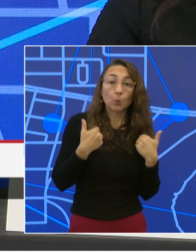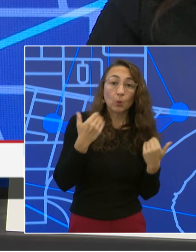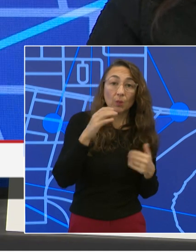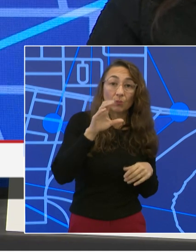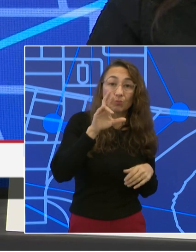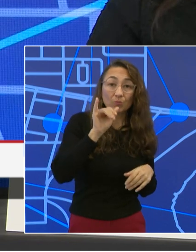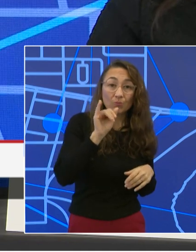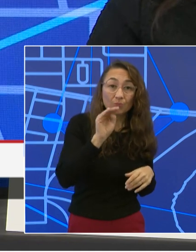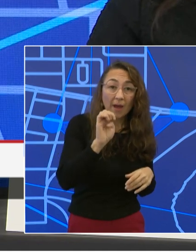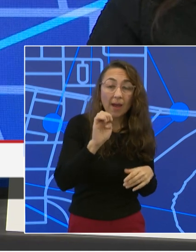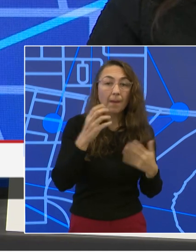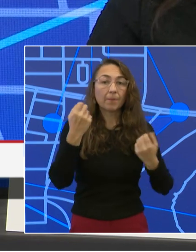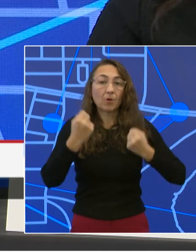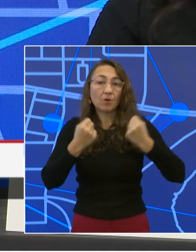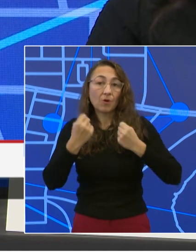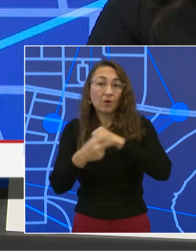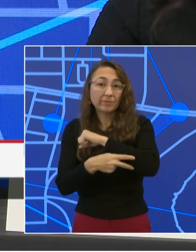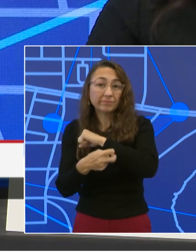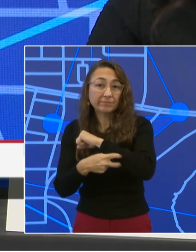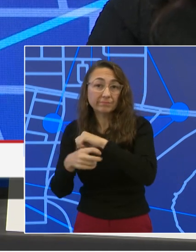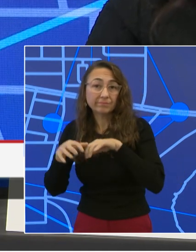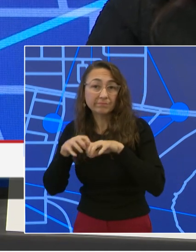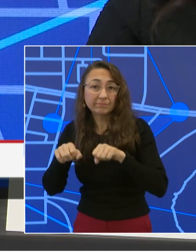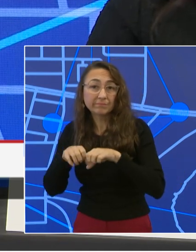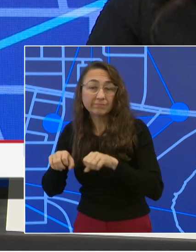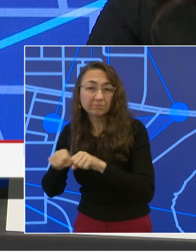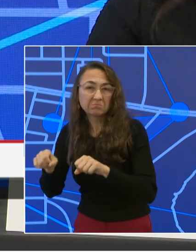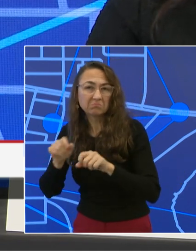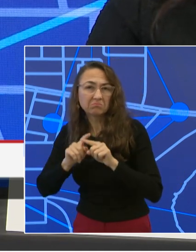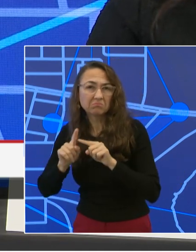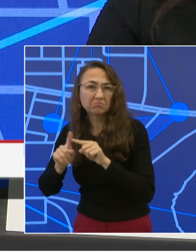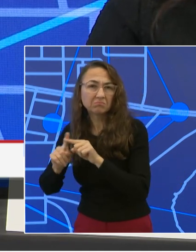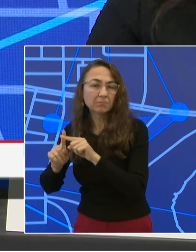really focused on meeting with members in our community, our faith-based